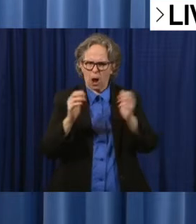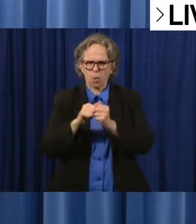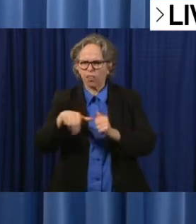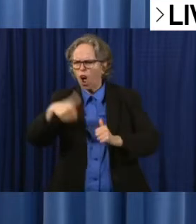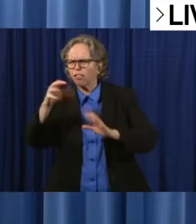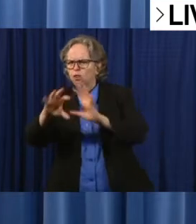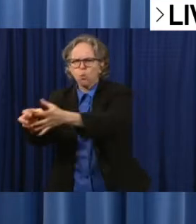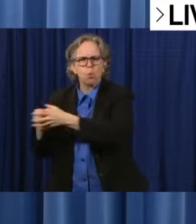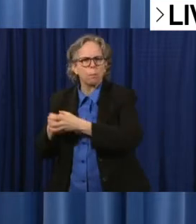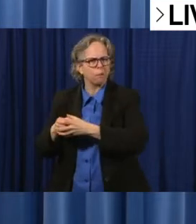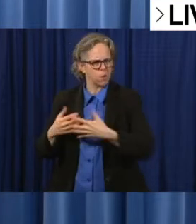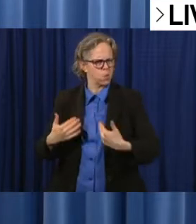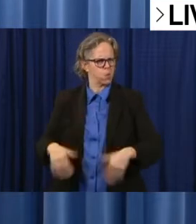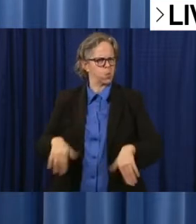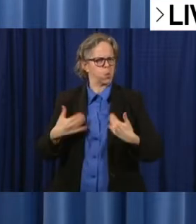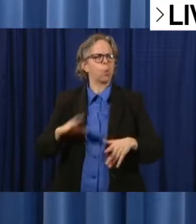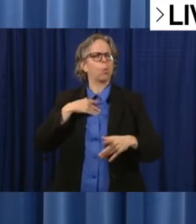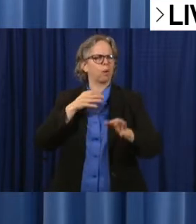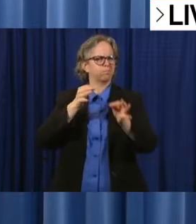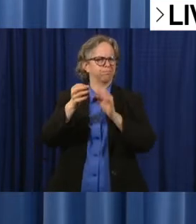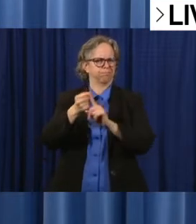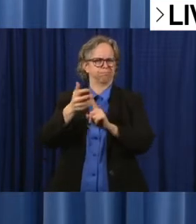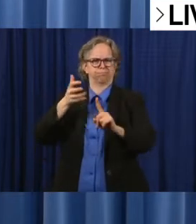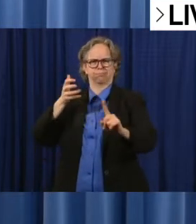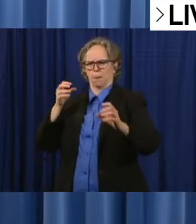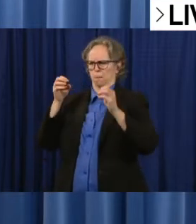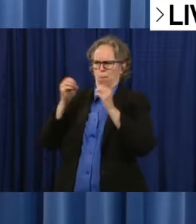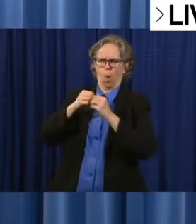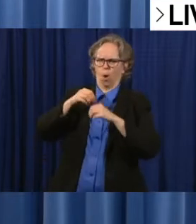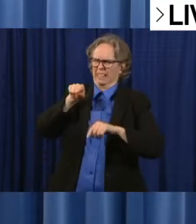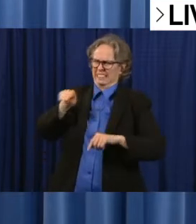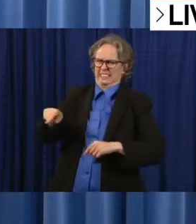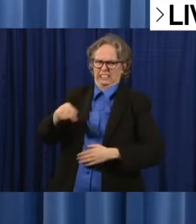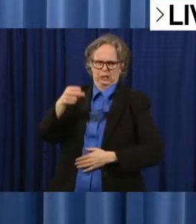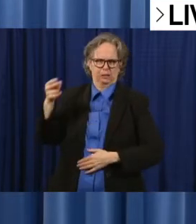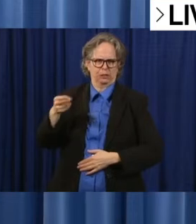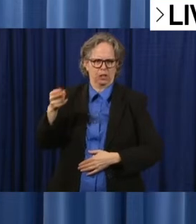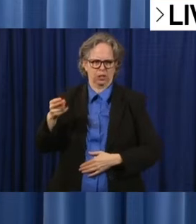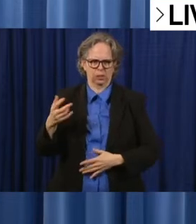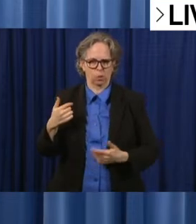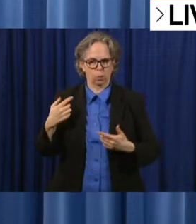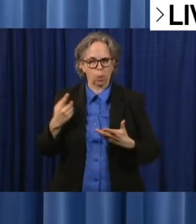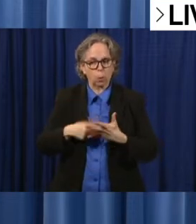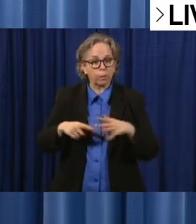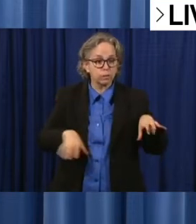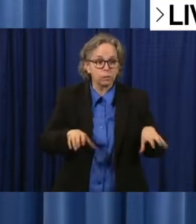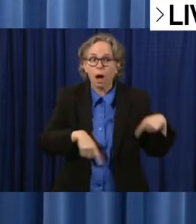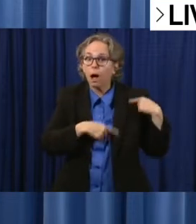on Thursday and talking about what we have done and what we intend to do.